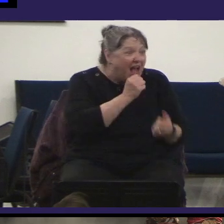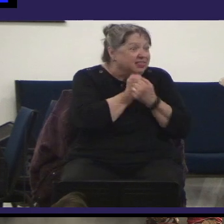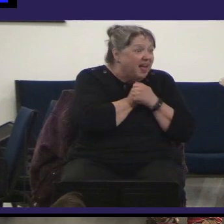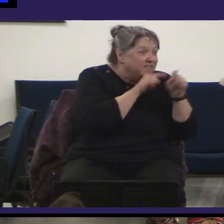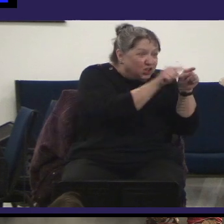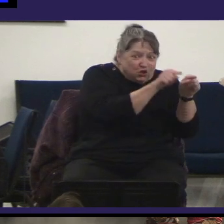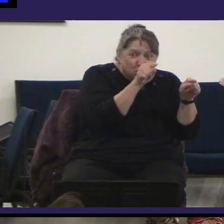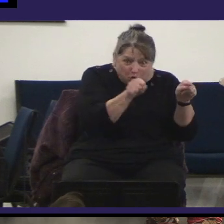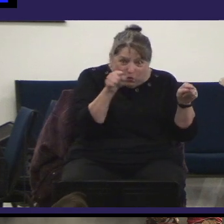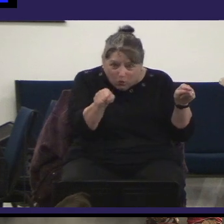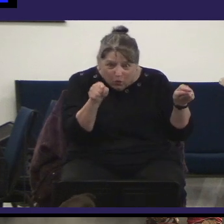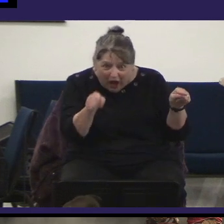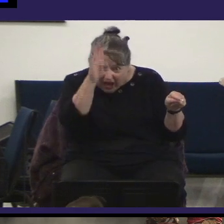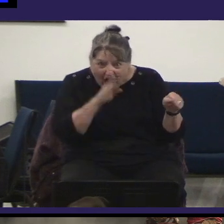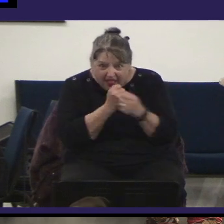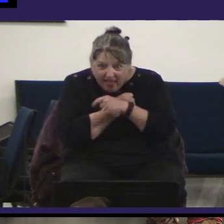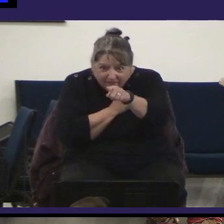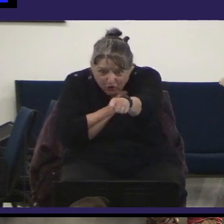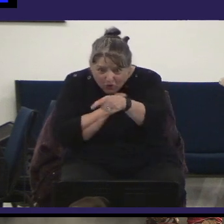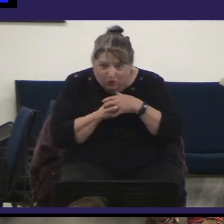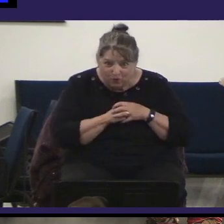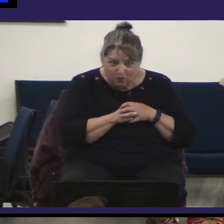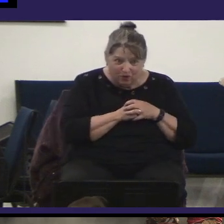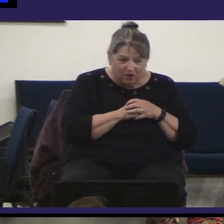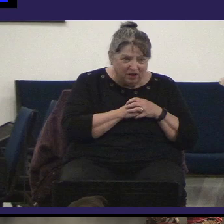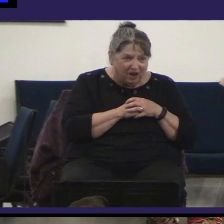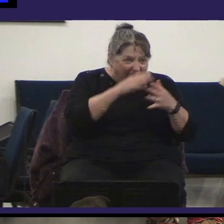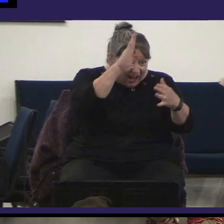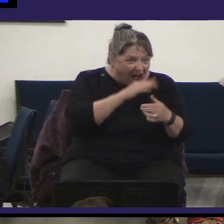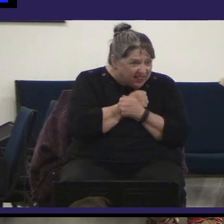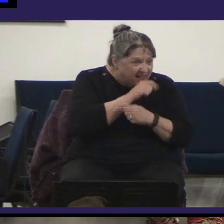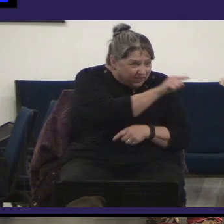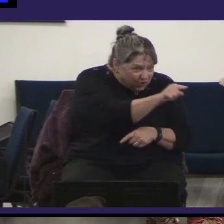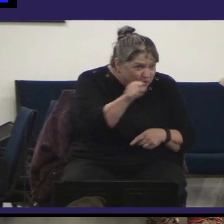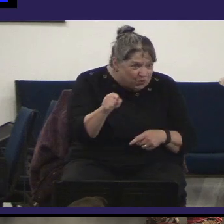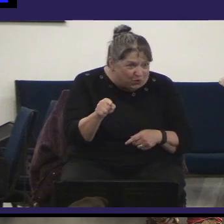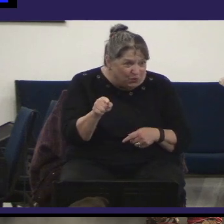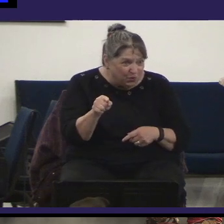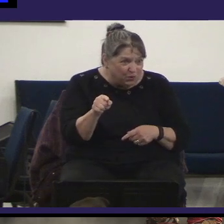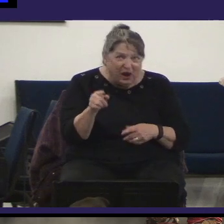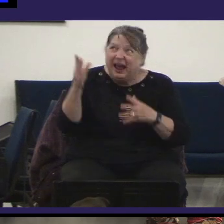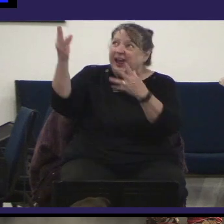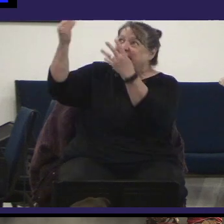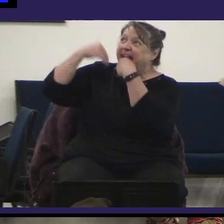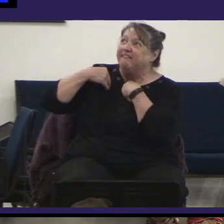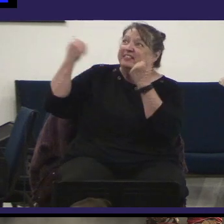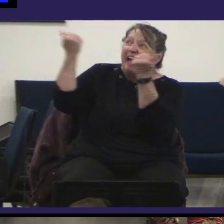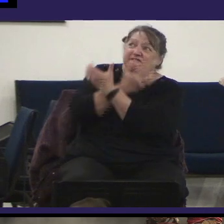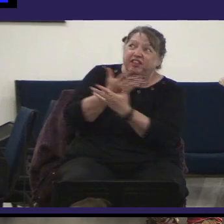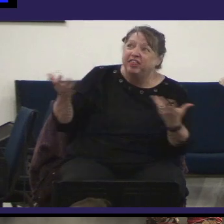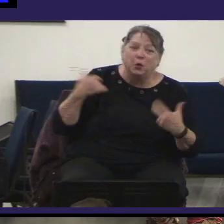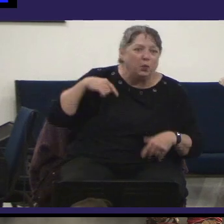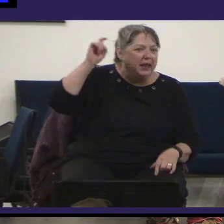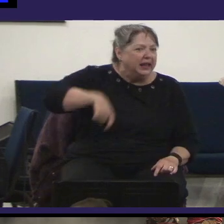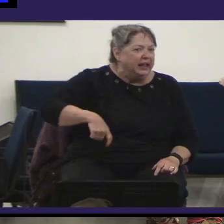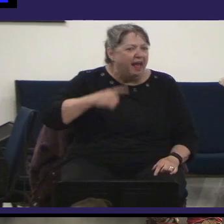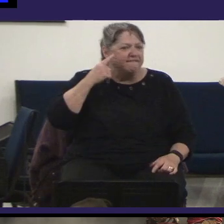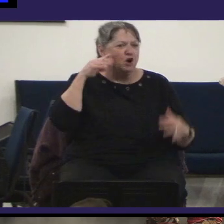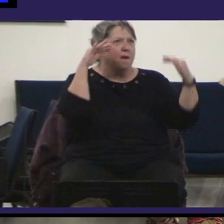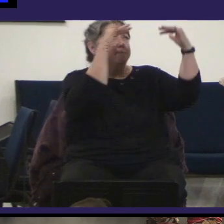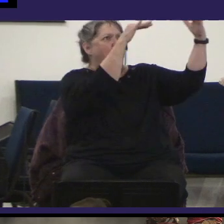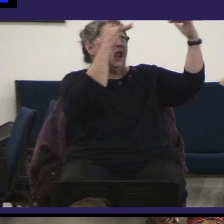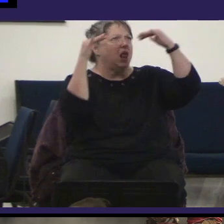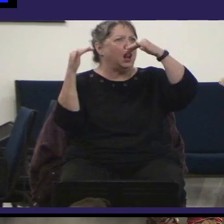He did everything he can. He did everything he can to equip us, to prepare us for these battles. There's